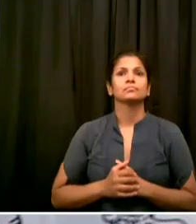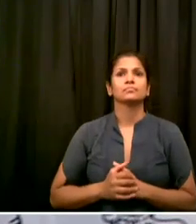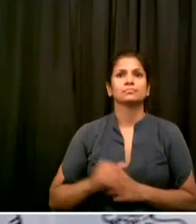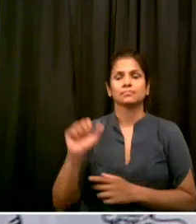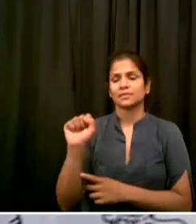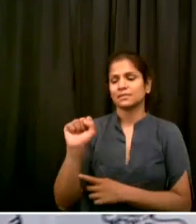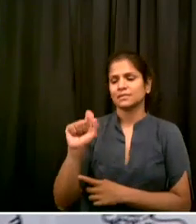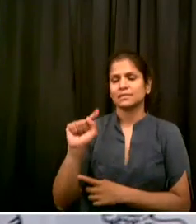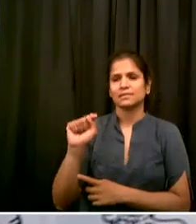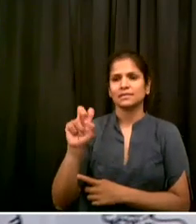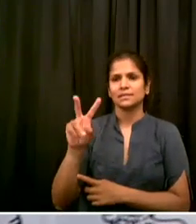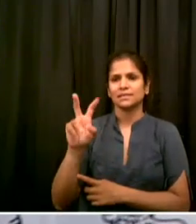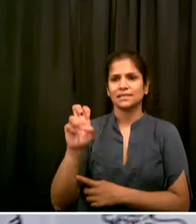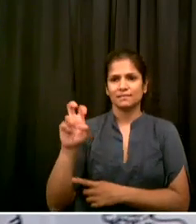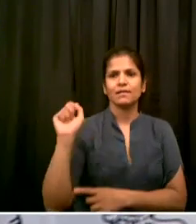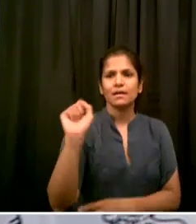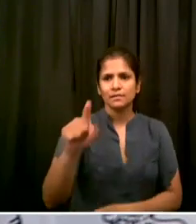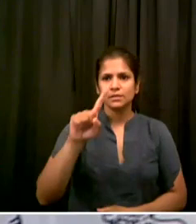Steve?